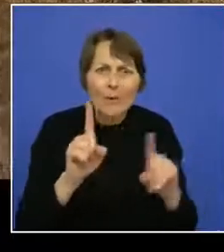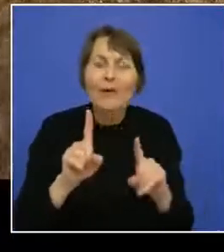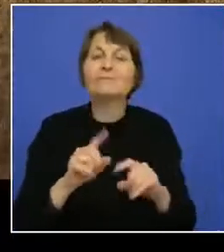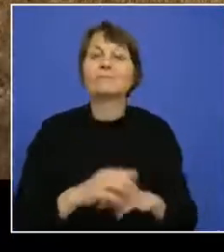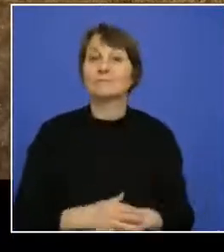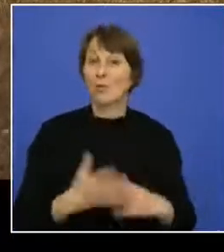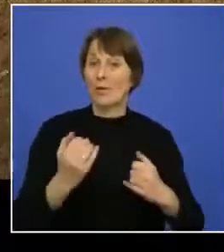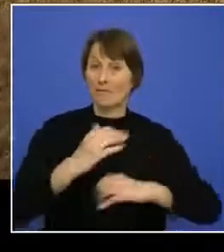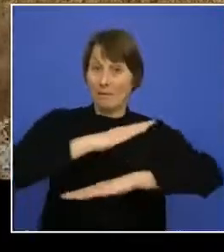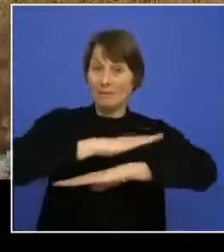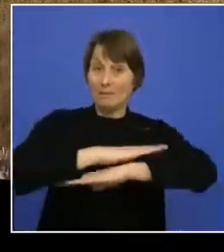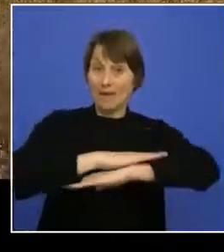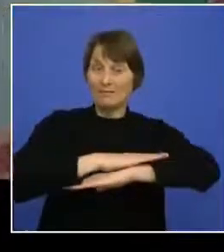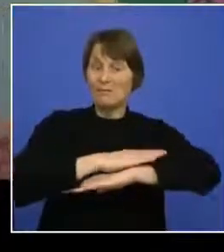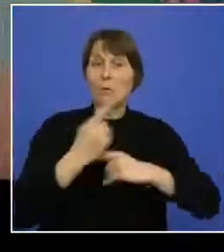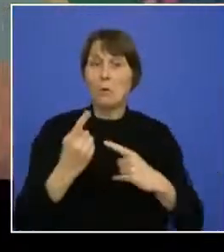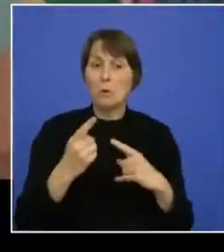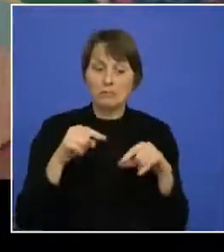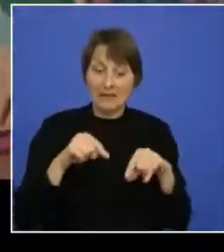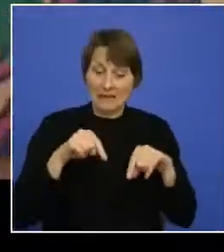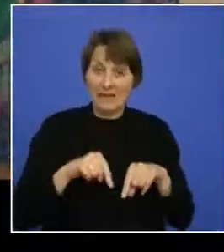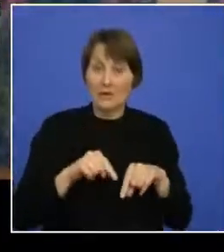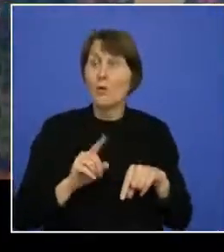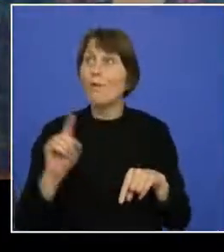cloud down at the edge.